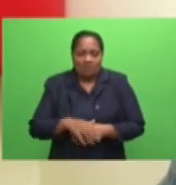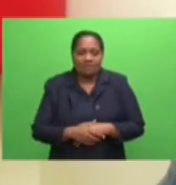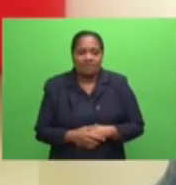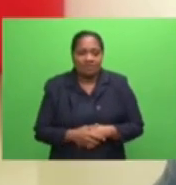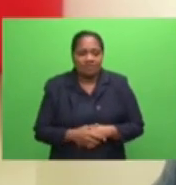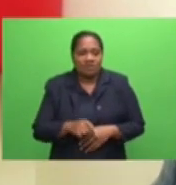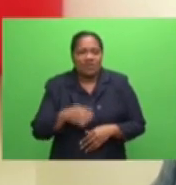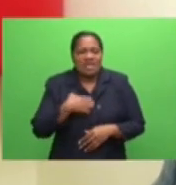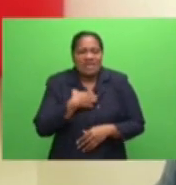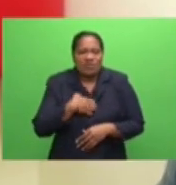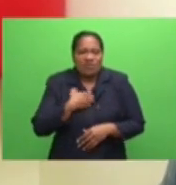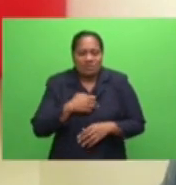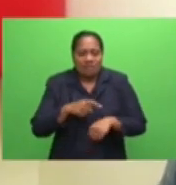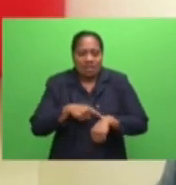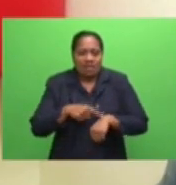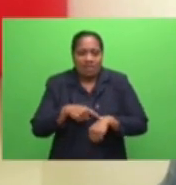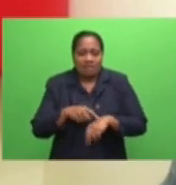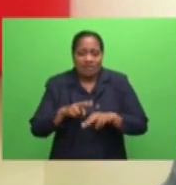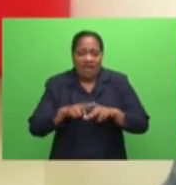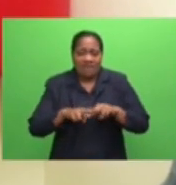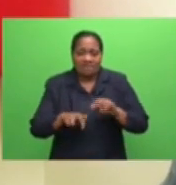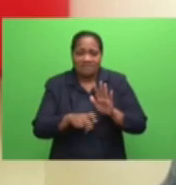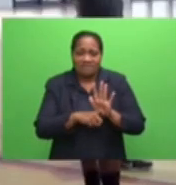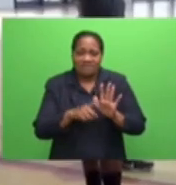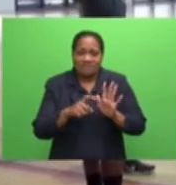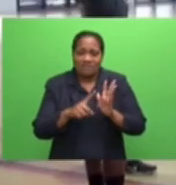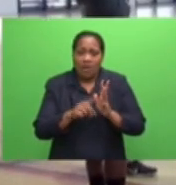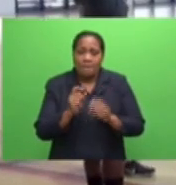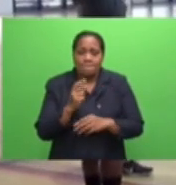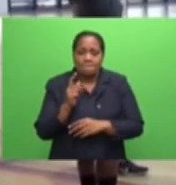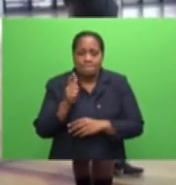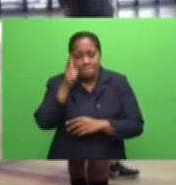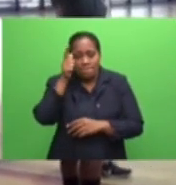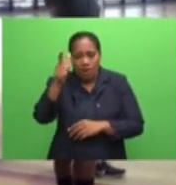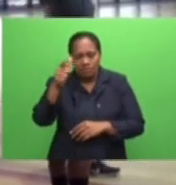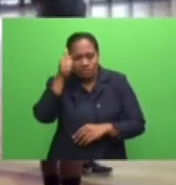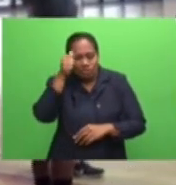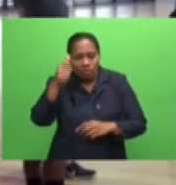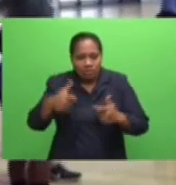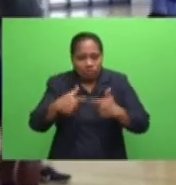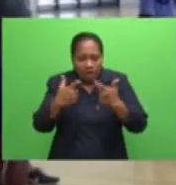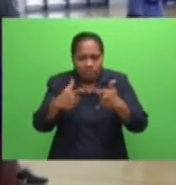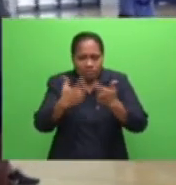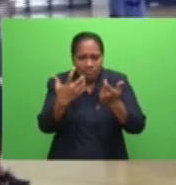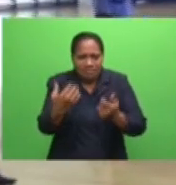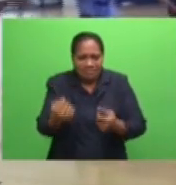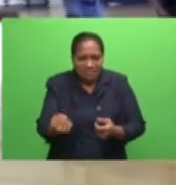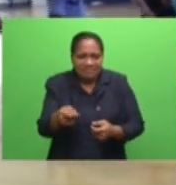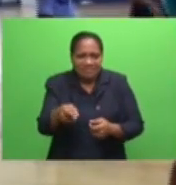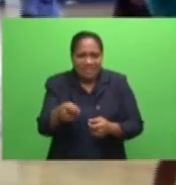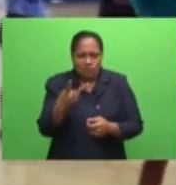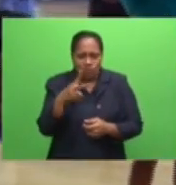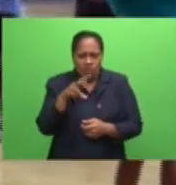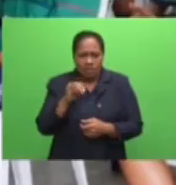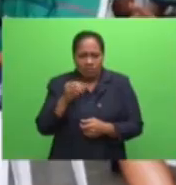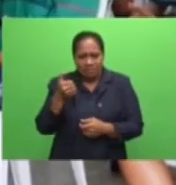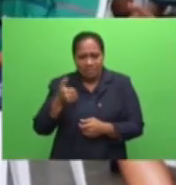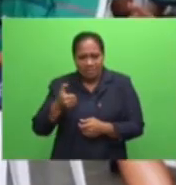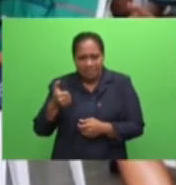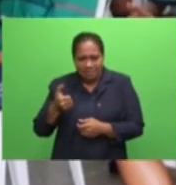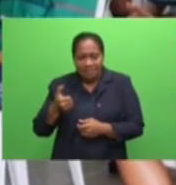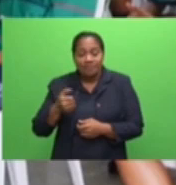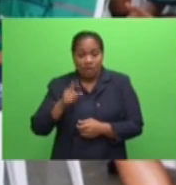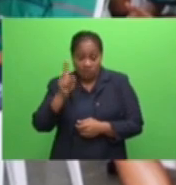emotional moment for the FRU boss, knowing the challenges along the way for our women ruggers when he took over in 2016. But